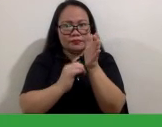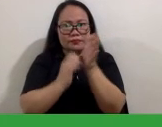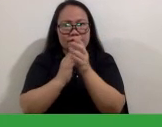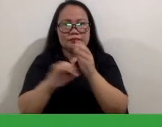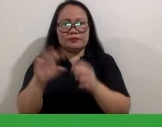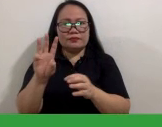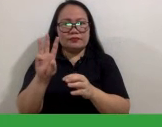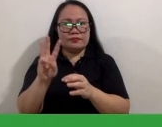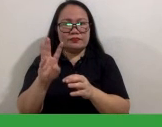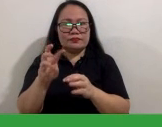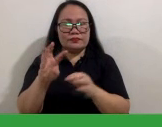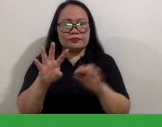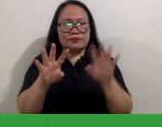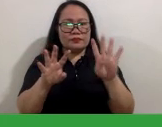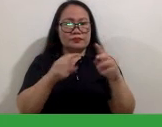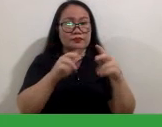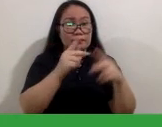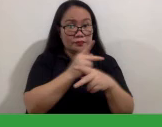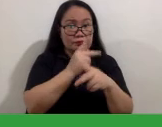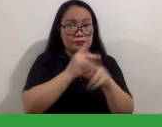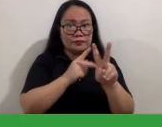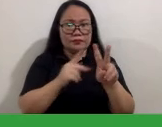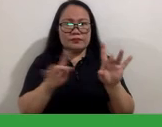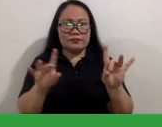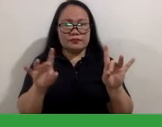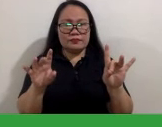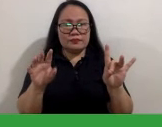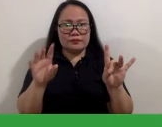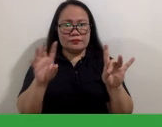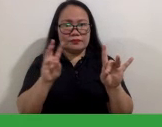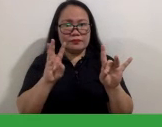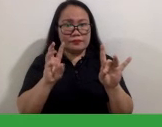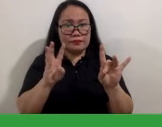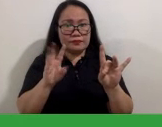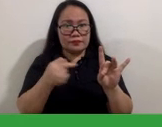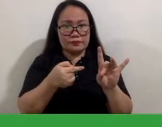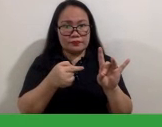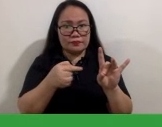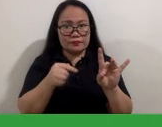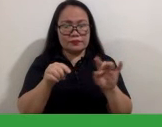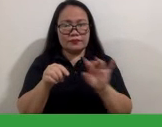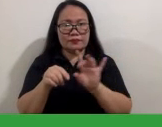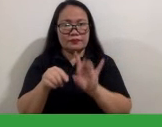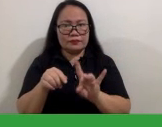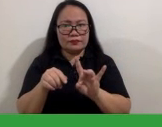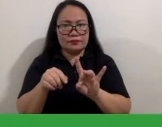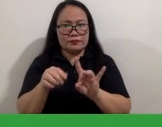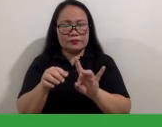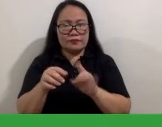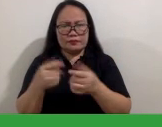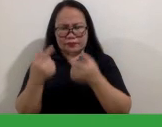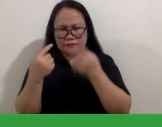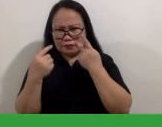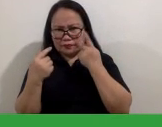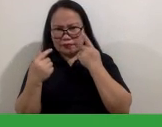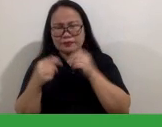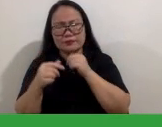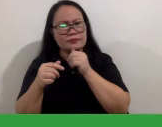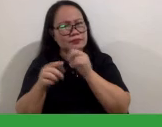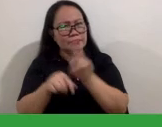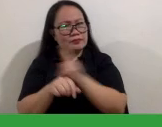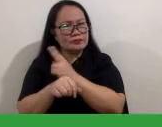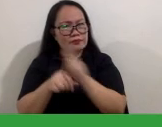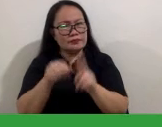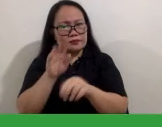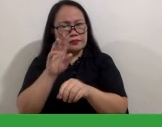4 times 4, that is 16. And then 4 times 2, that is 8. So, 16 minus 8, that is 8. Now, let's see, without